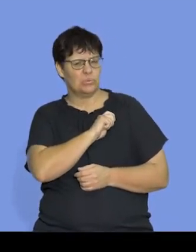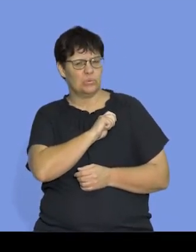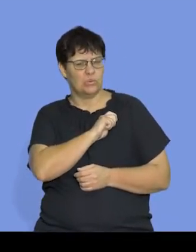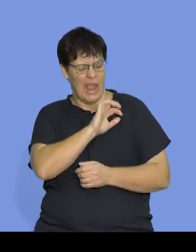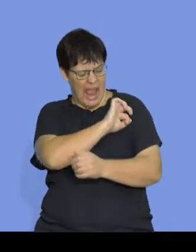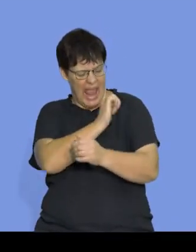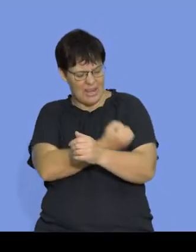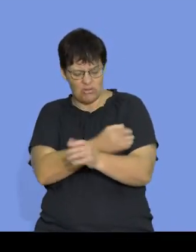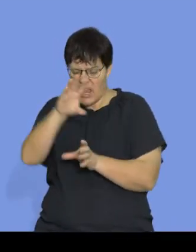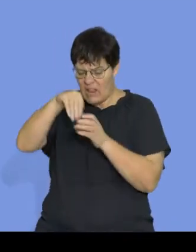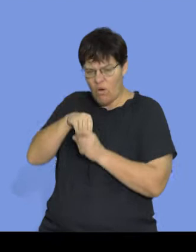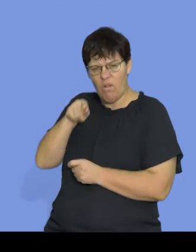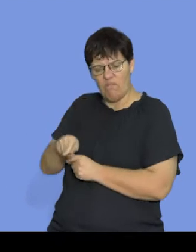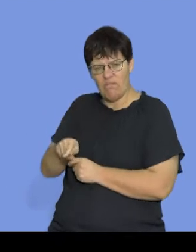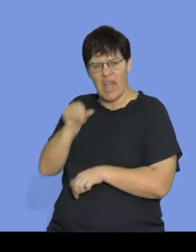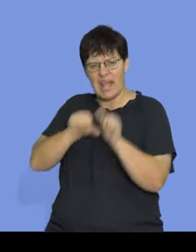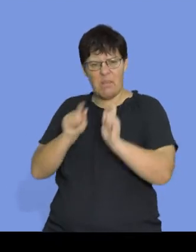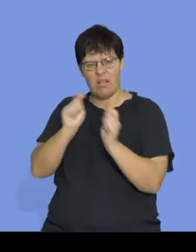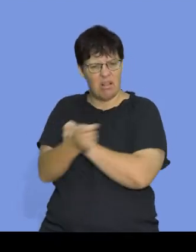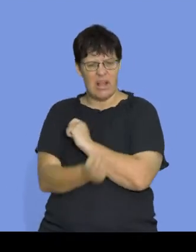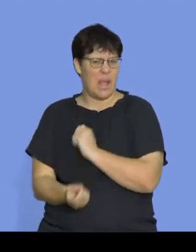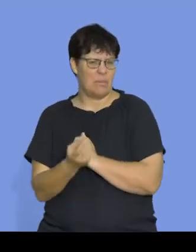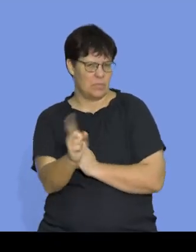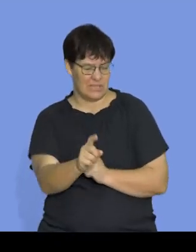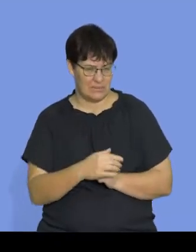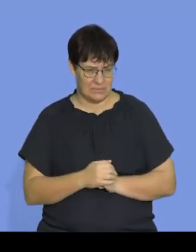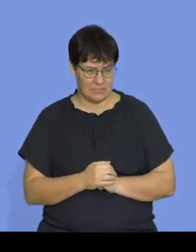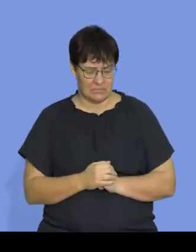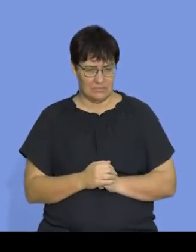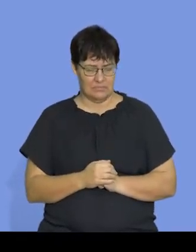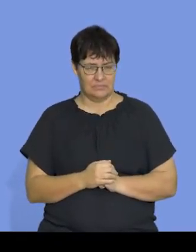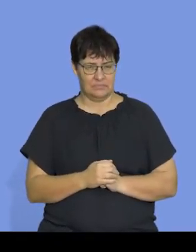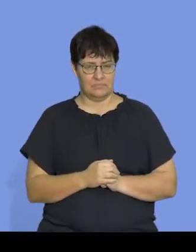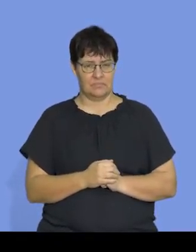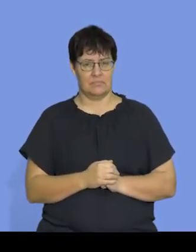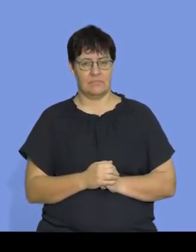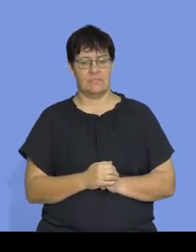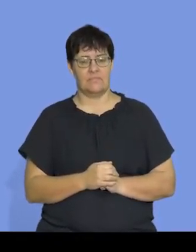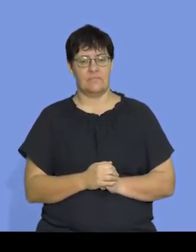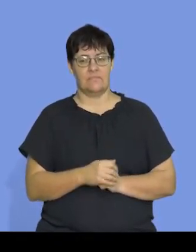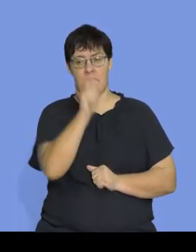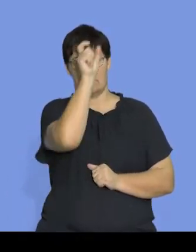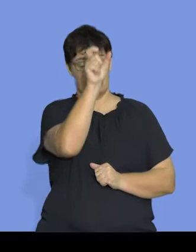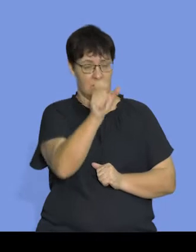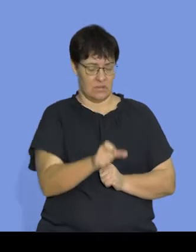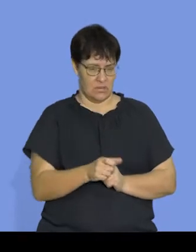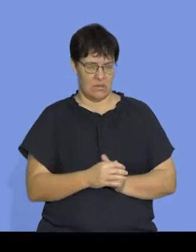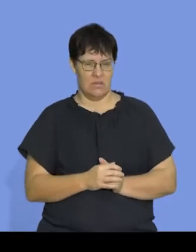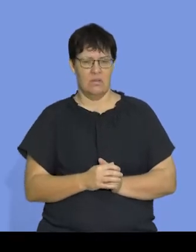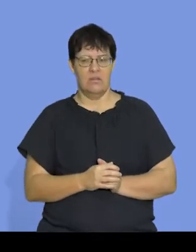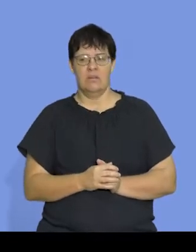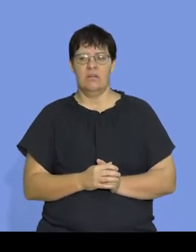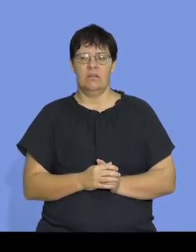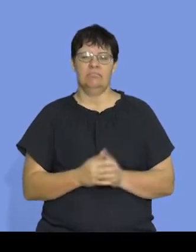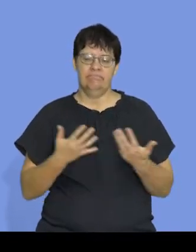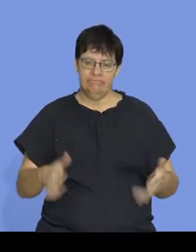energy in as far as a chemical reaction is concerned, right? Okay. Now, terminology forms